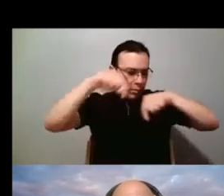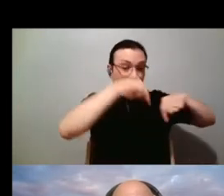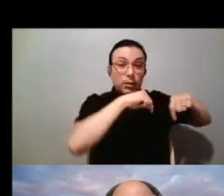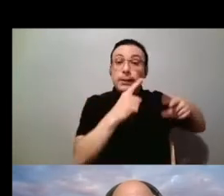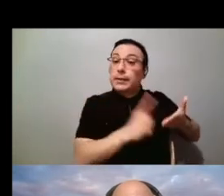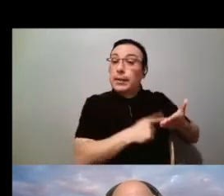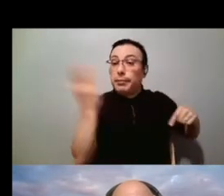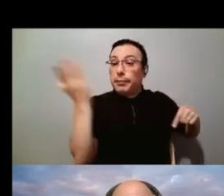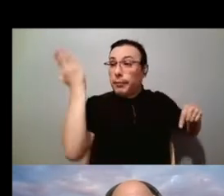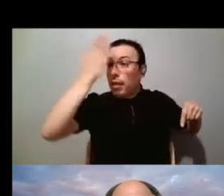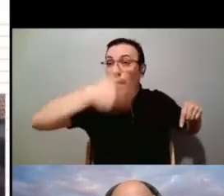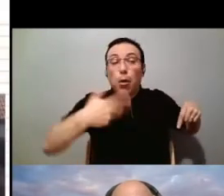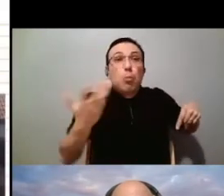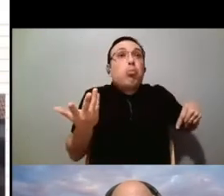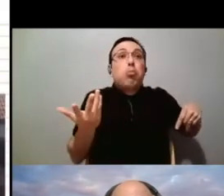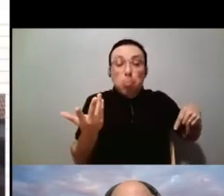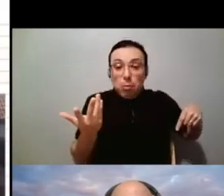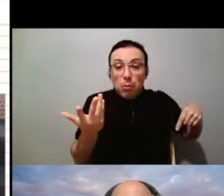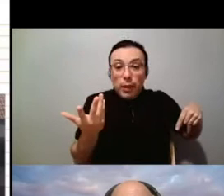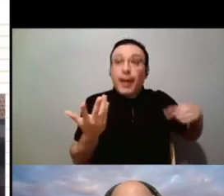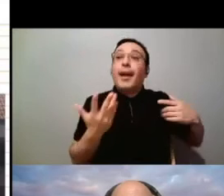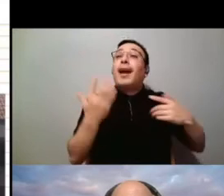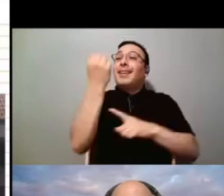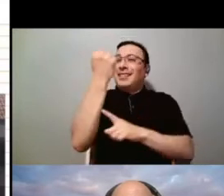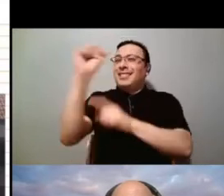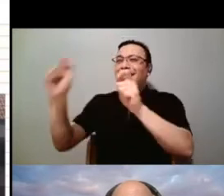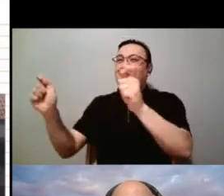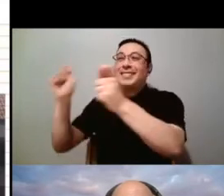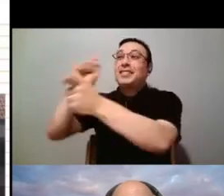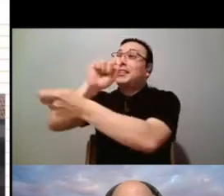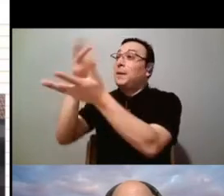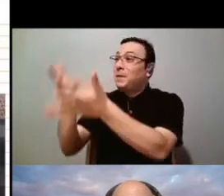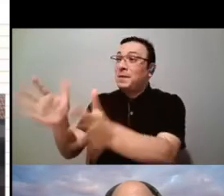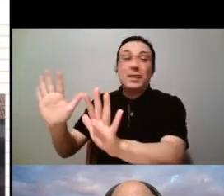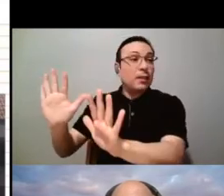and last long after many of us might stop paying attention?